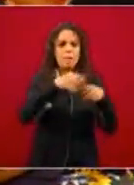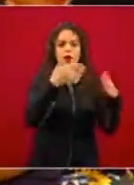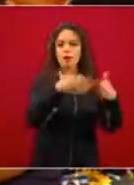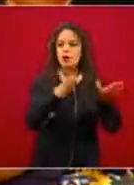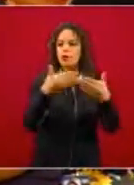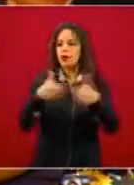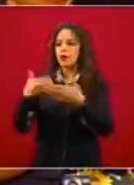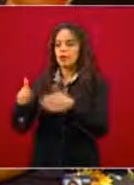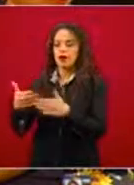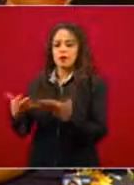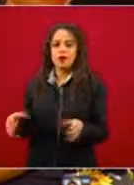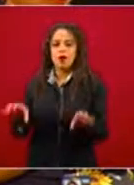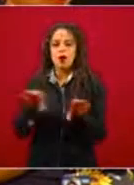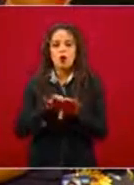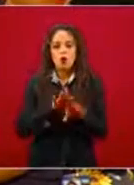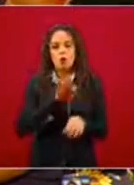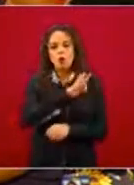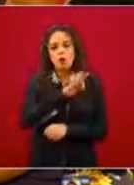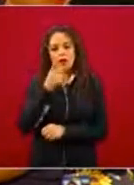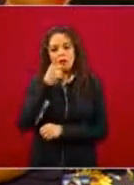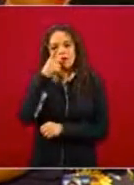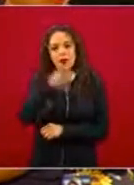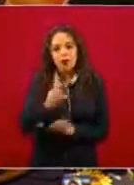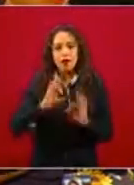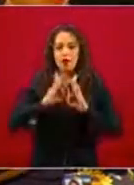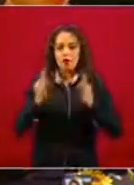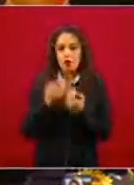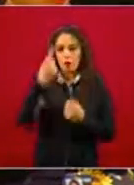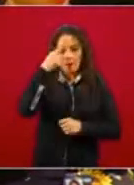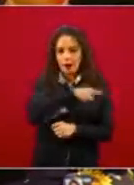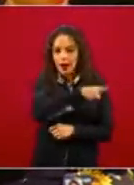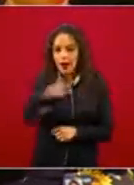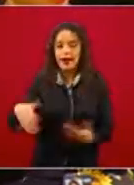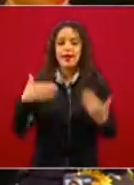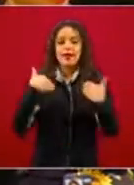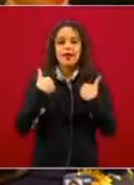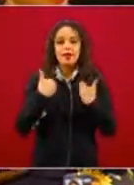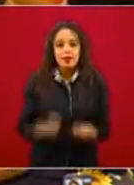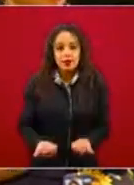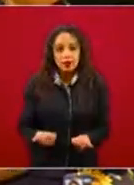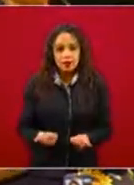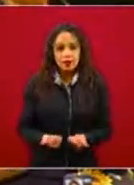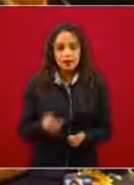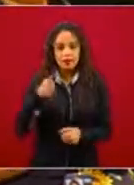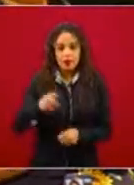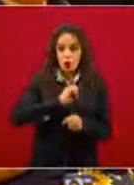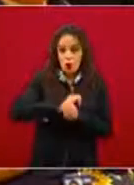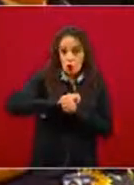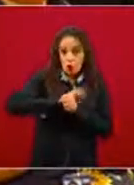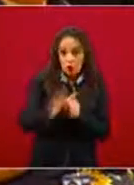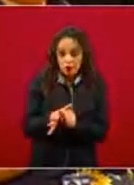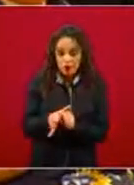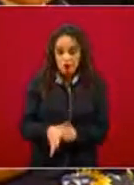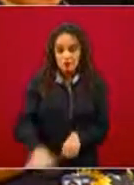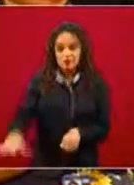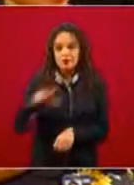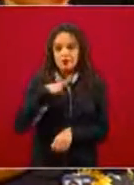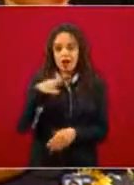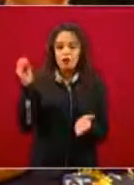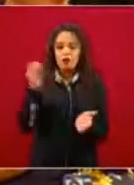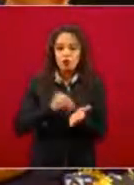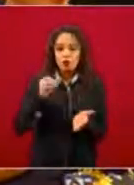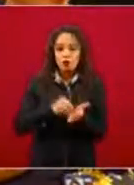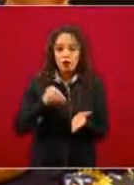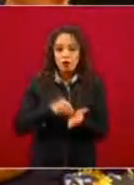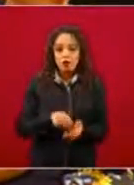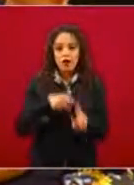sea, over, they ¿cómo are just hacerles entender reopening their que, como businesses? usted mismo ha dicho, How can we pues get them to el understand, just coronavirus like sigue aquí you y va a said seguir aquí before, that the un pandemic buen rato continues